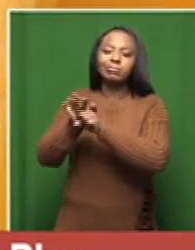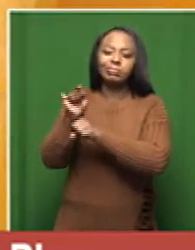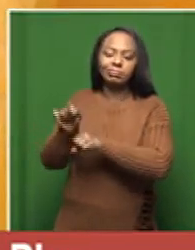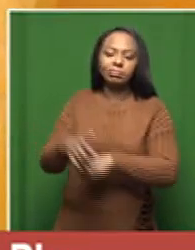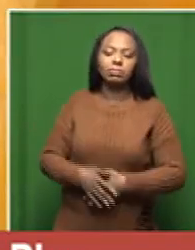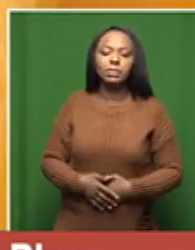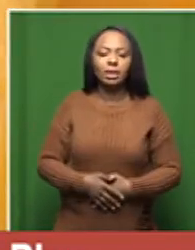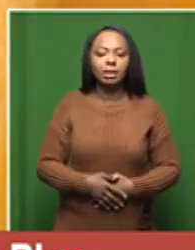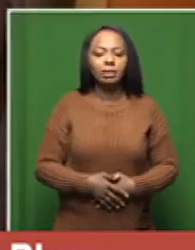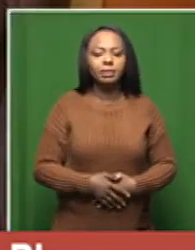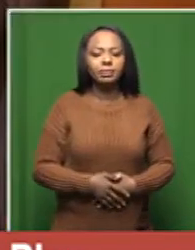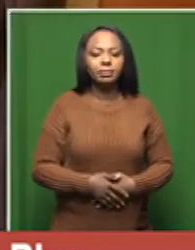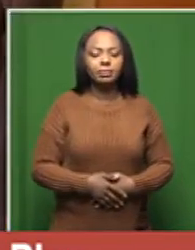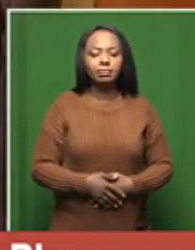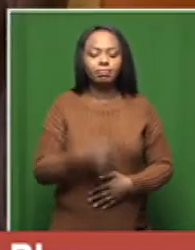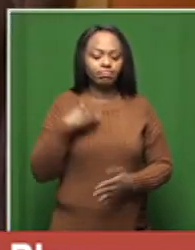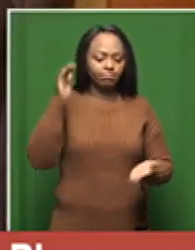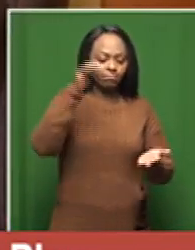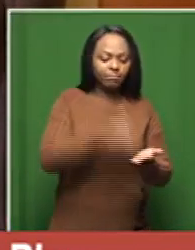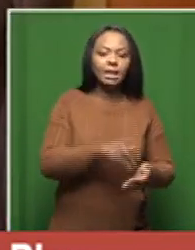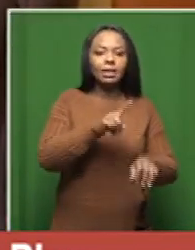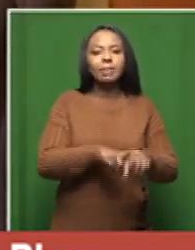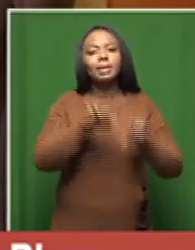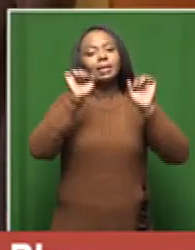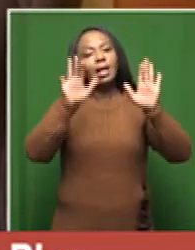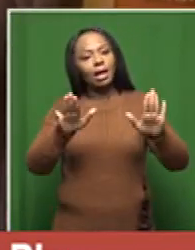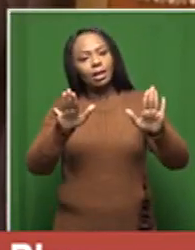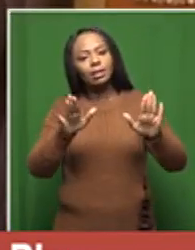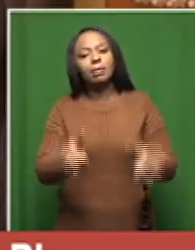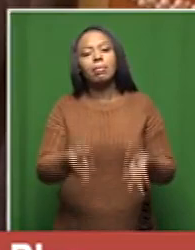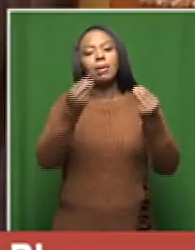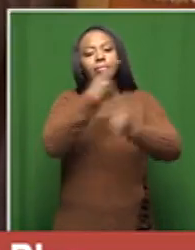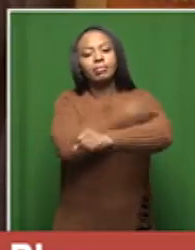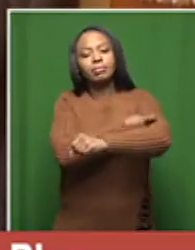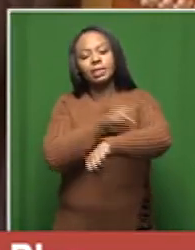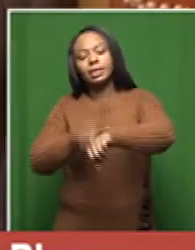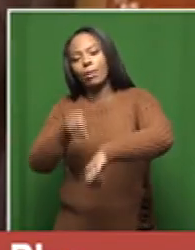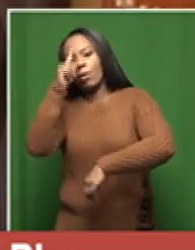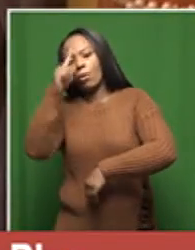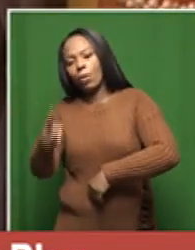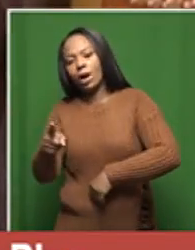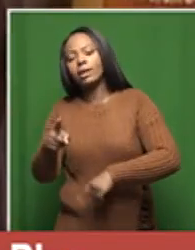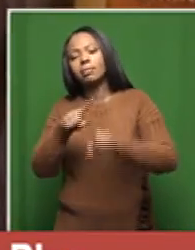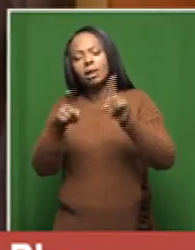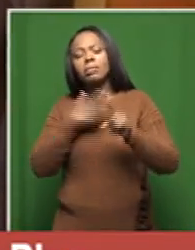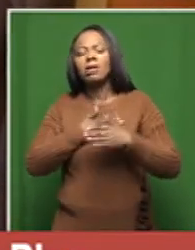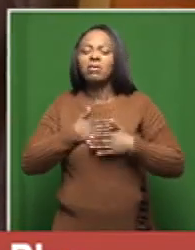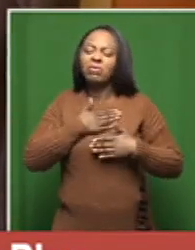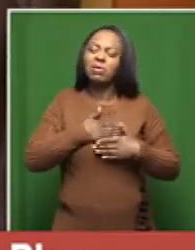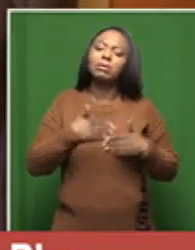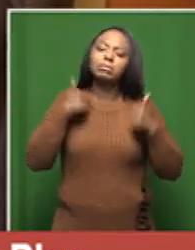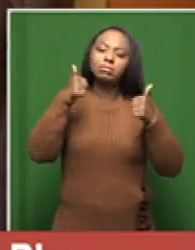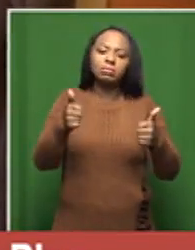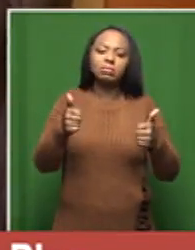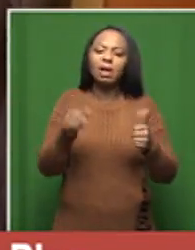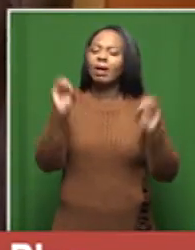delighted. I came here around 9 and got a jab around 1. I feel well. There's nothing